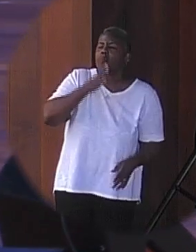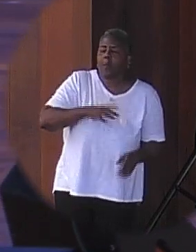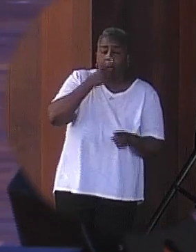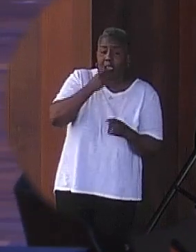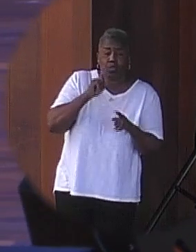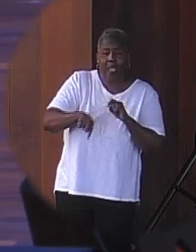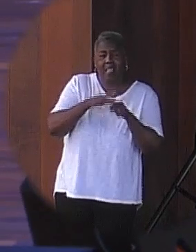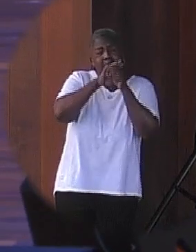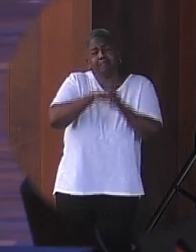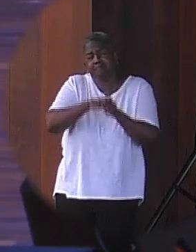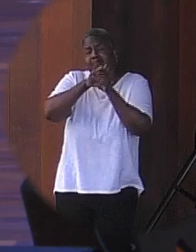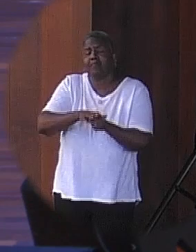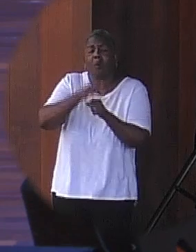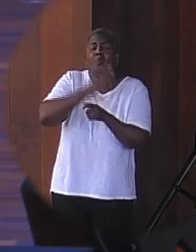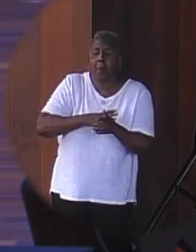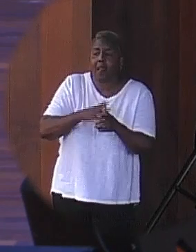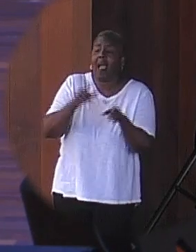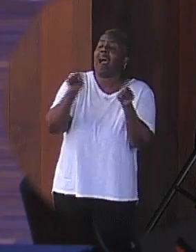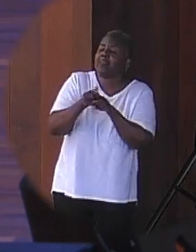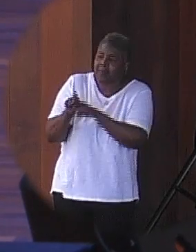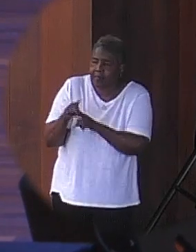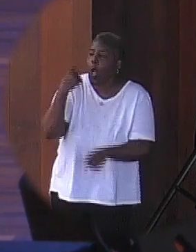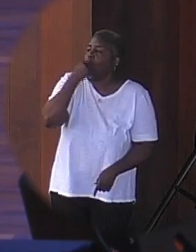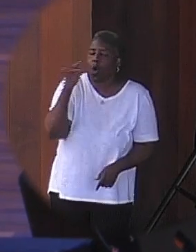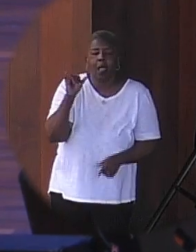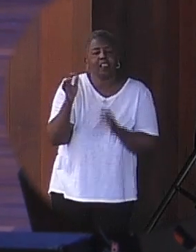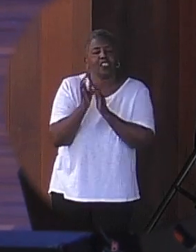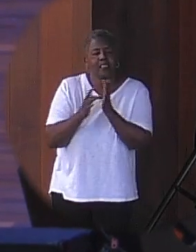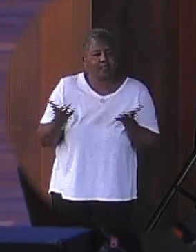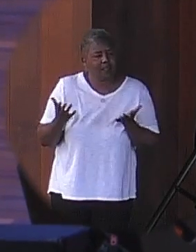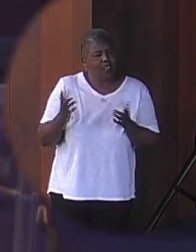can't oppress women and look like Jesus.